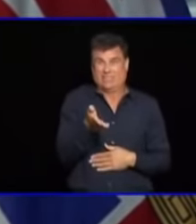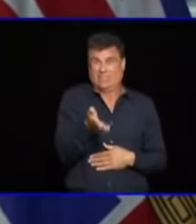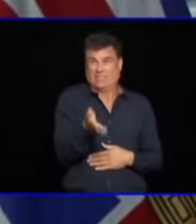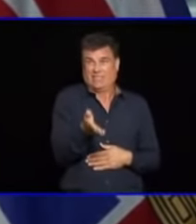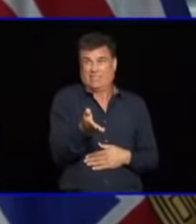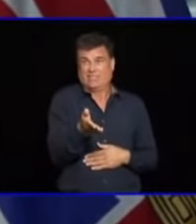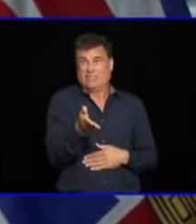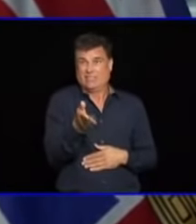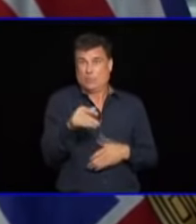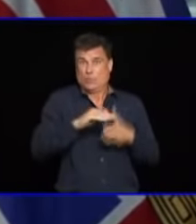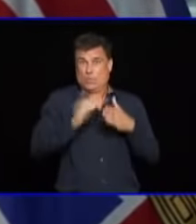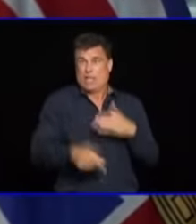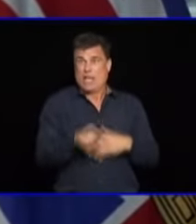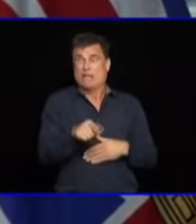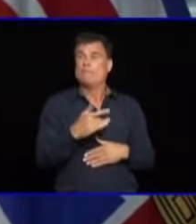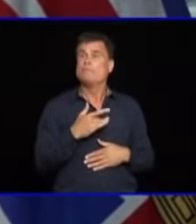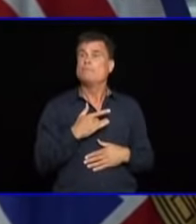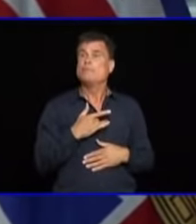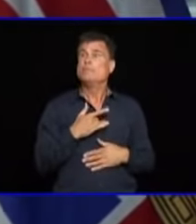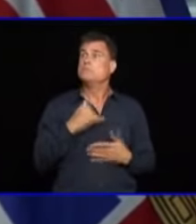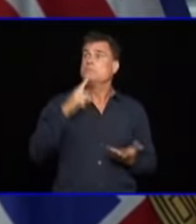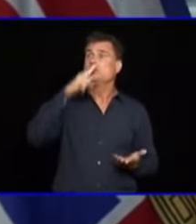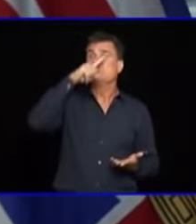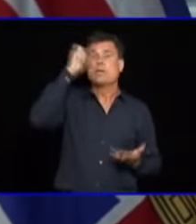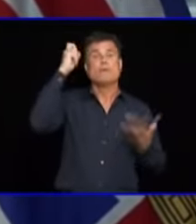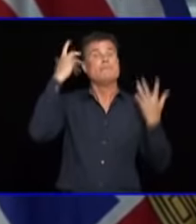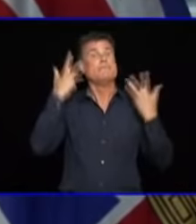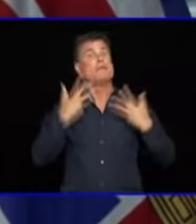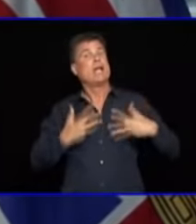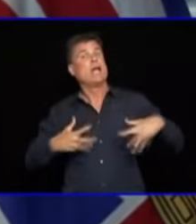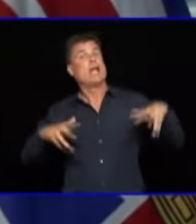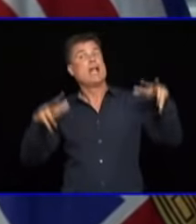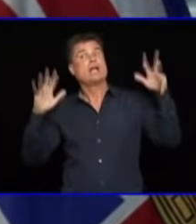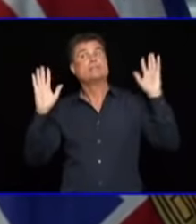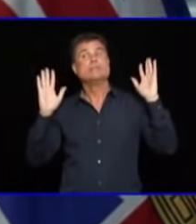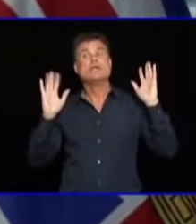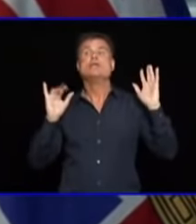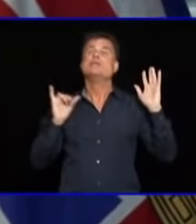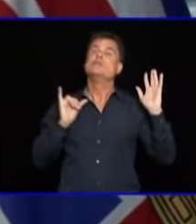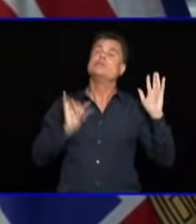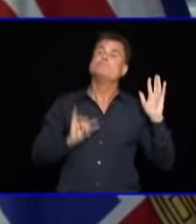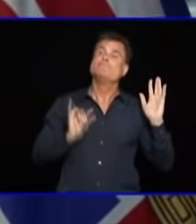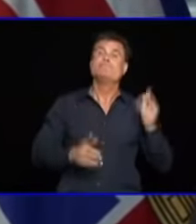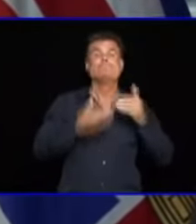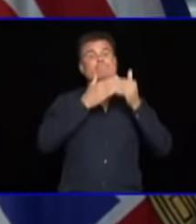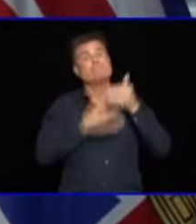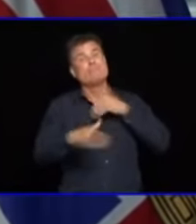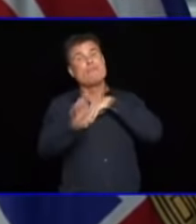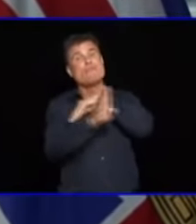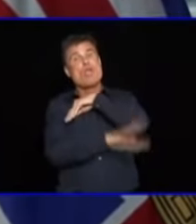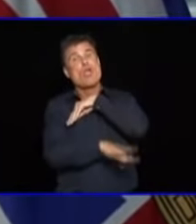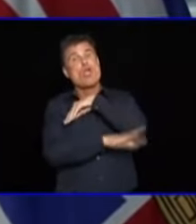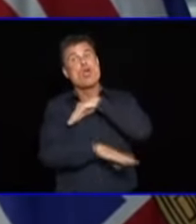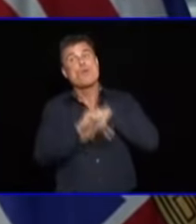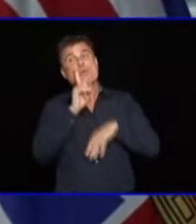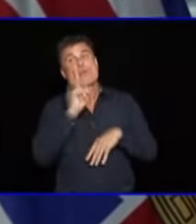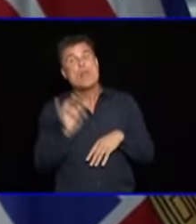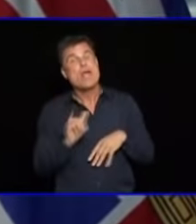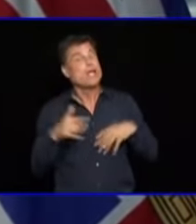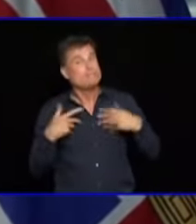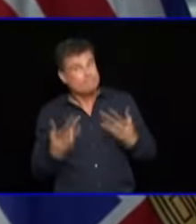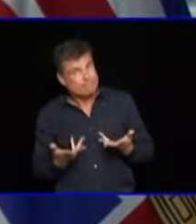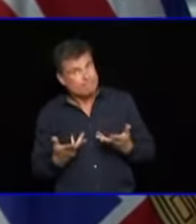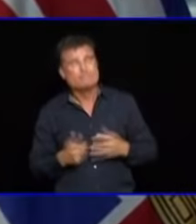change of season. For all of us this year in a pandemic, this unsettling time in our world, it needs to be